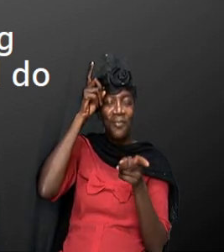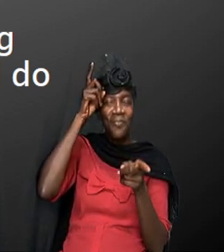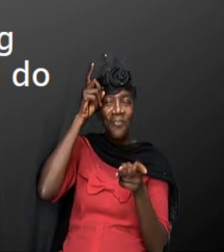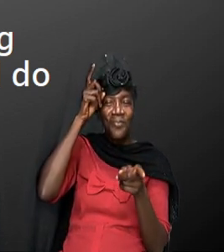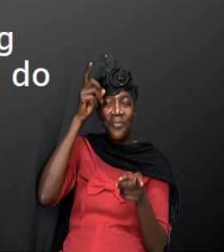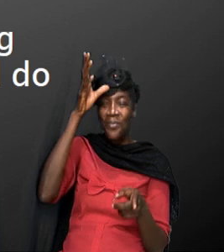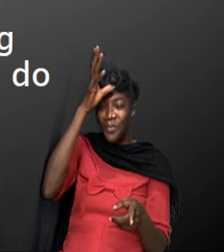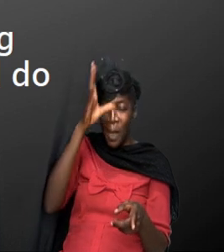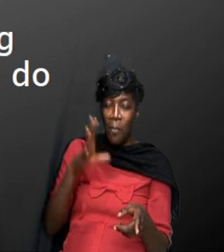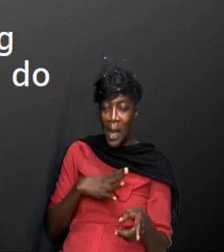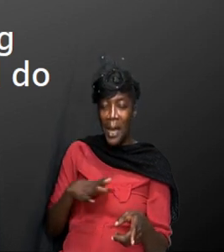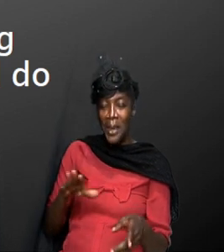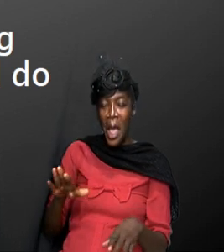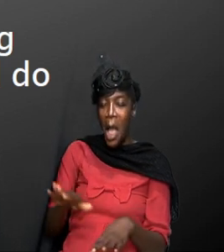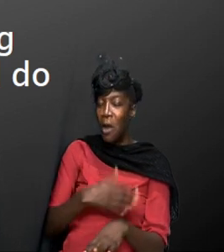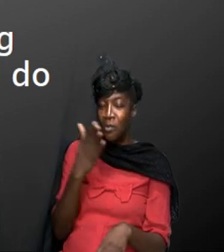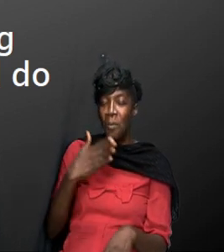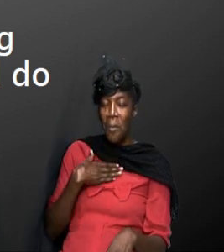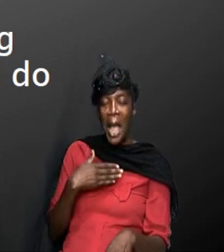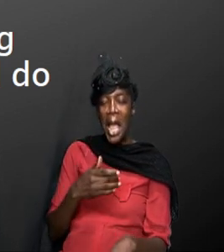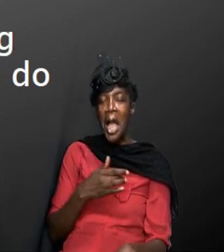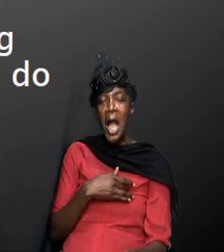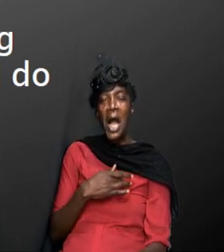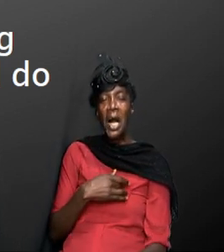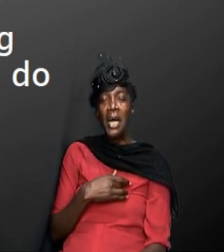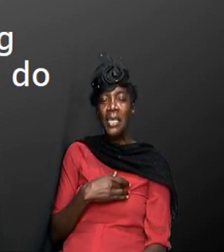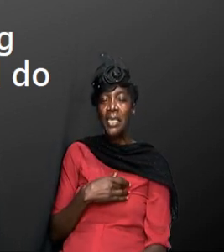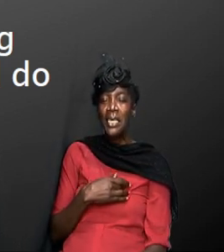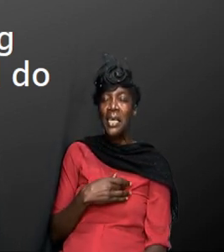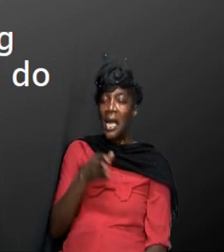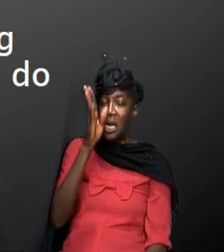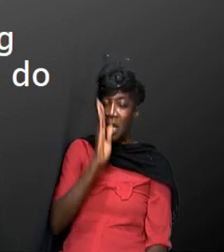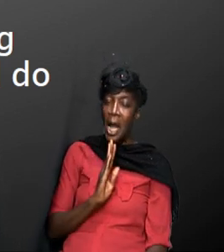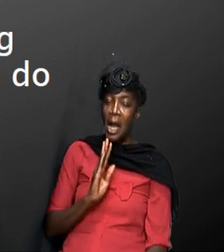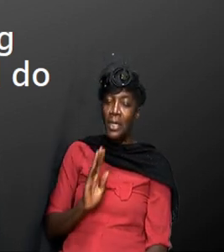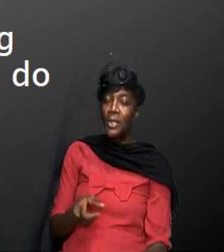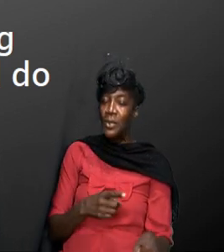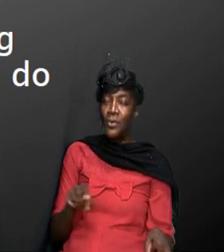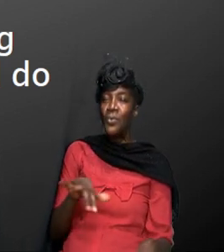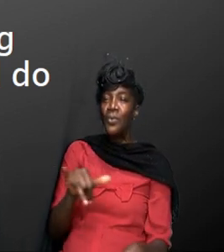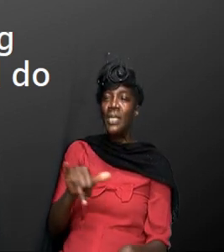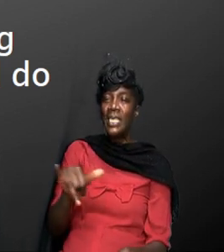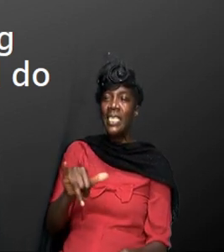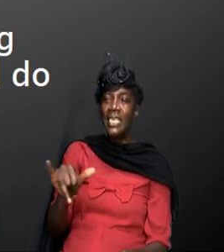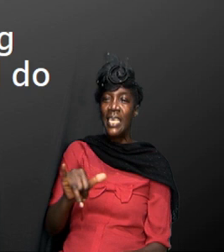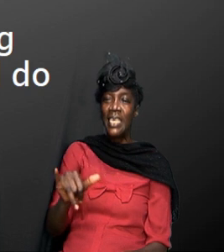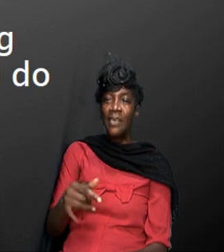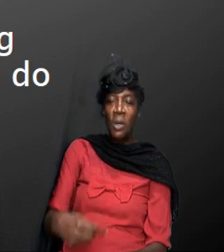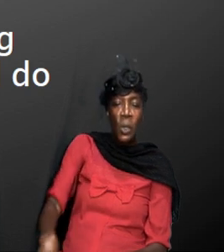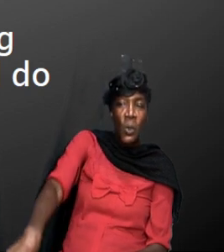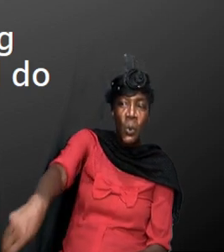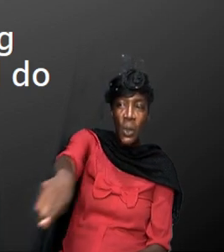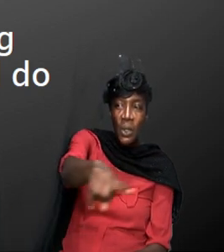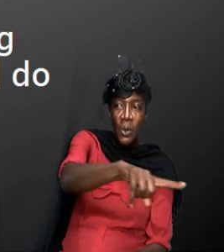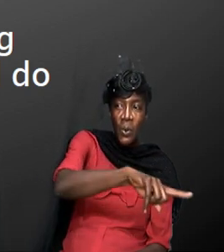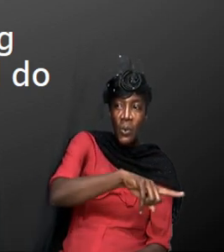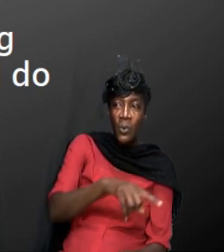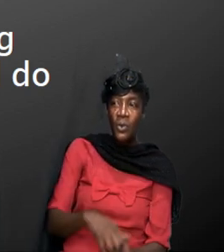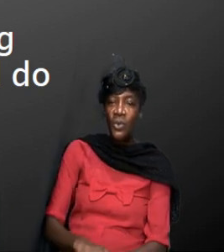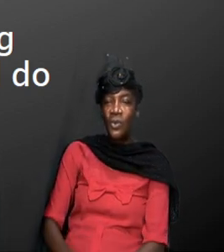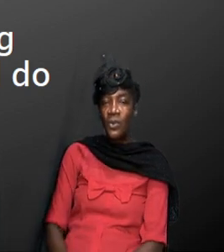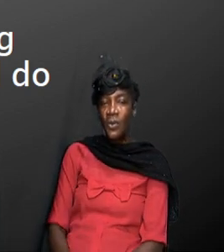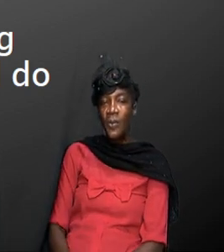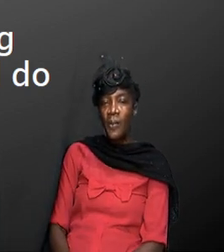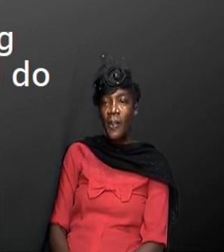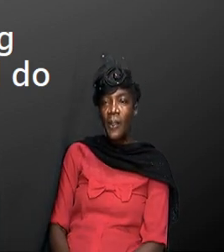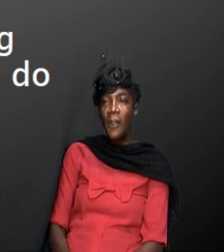after my own heart. He will do the same with us today.